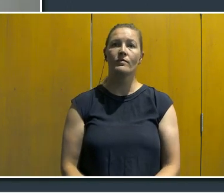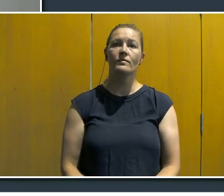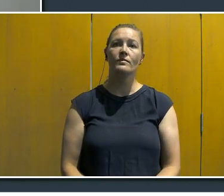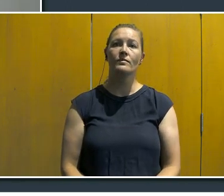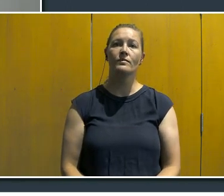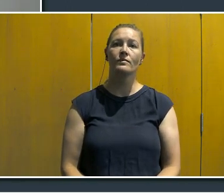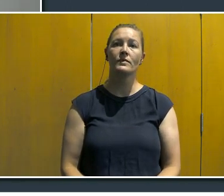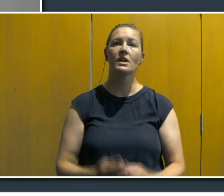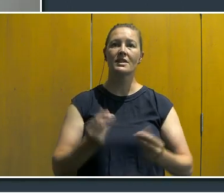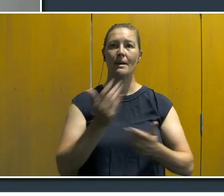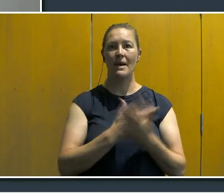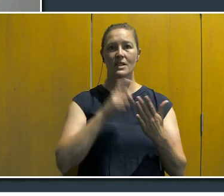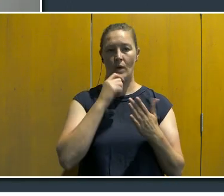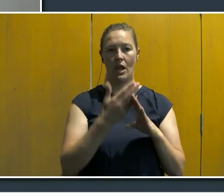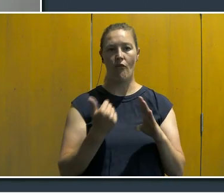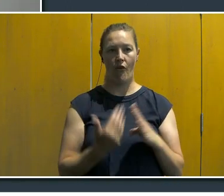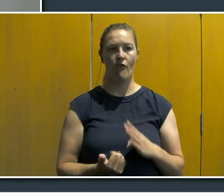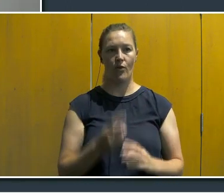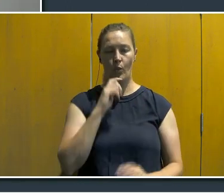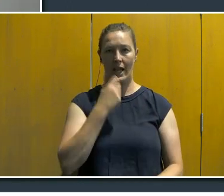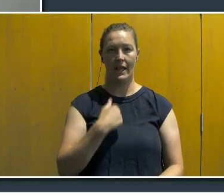going to cut out some bits. So